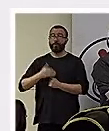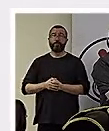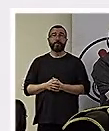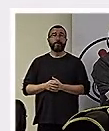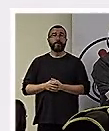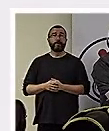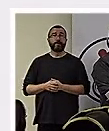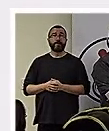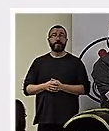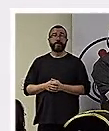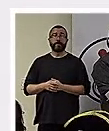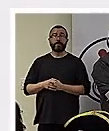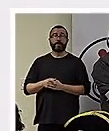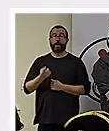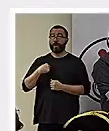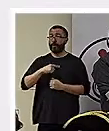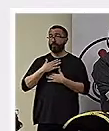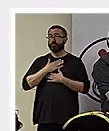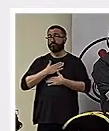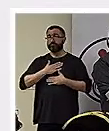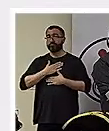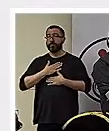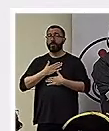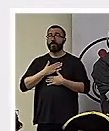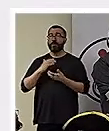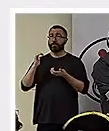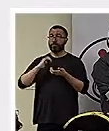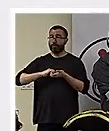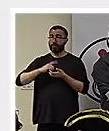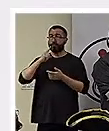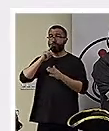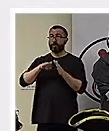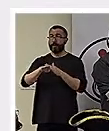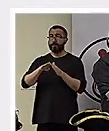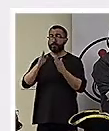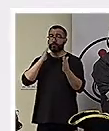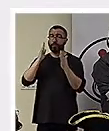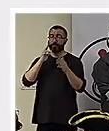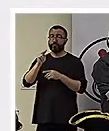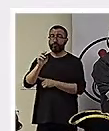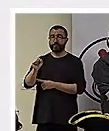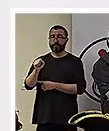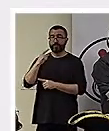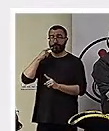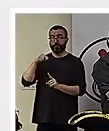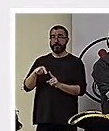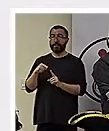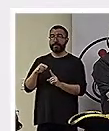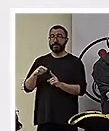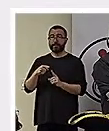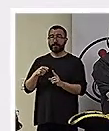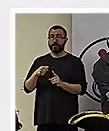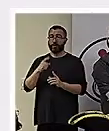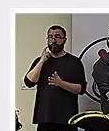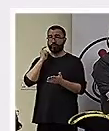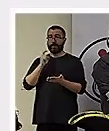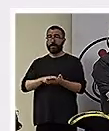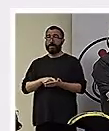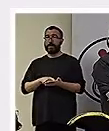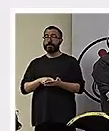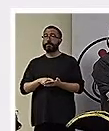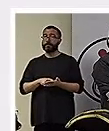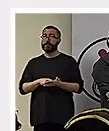We are deeply grateful to the Partnership for Access Awareness Nova Scotia for this meaningful recognition during